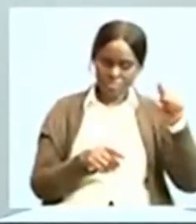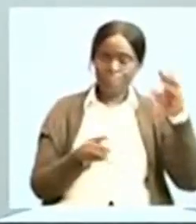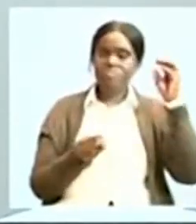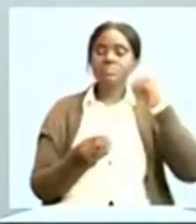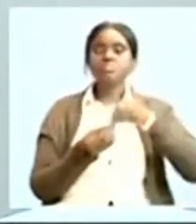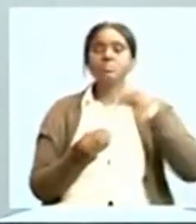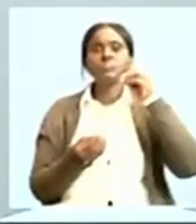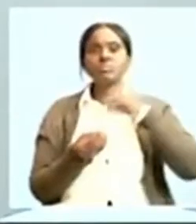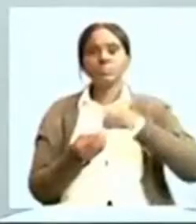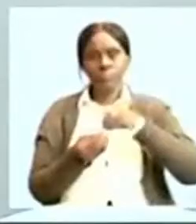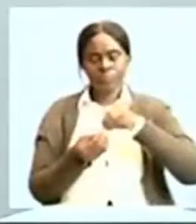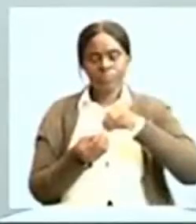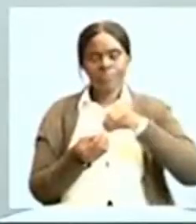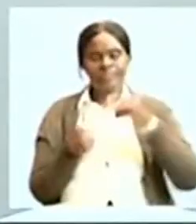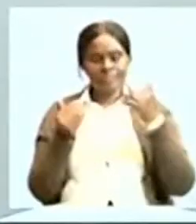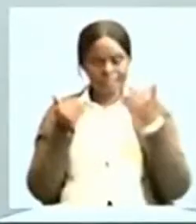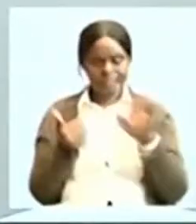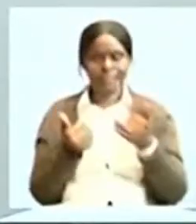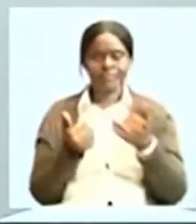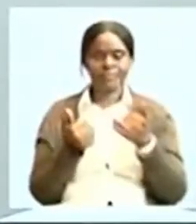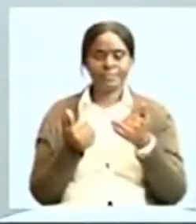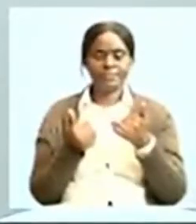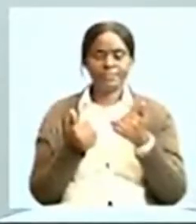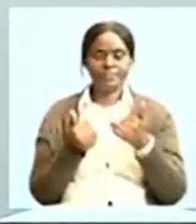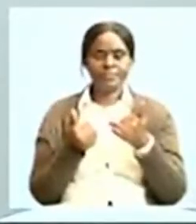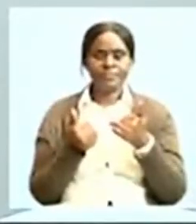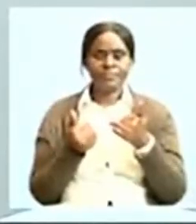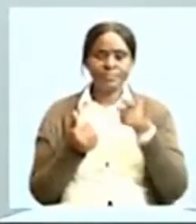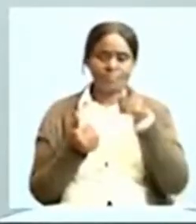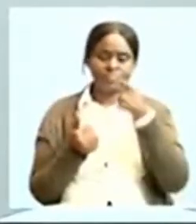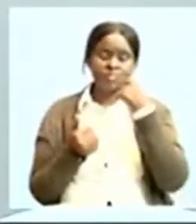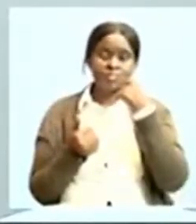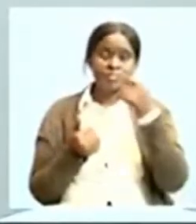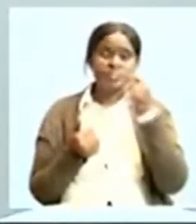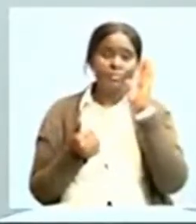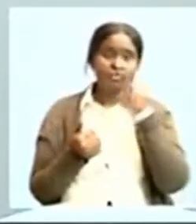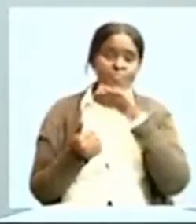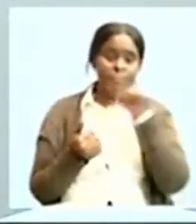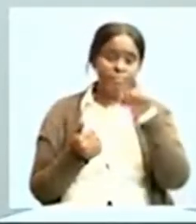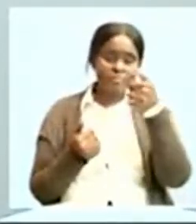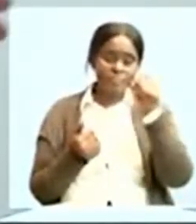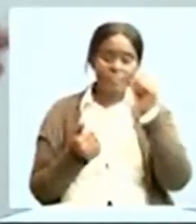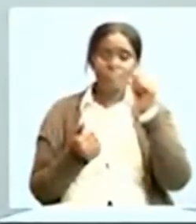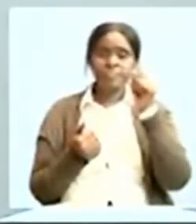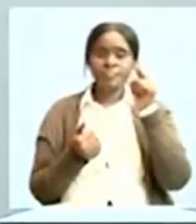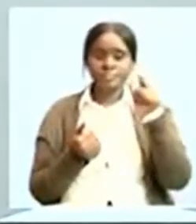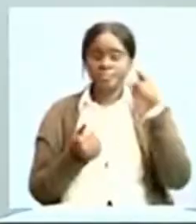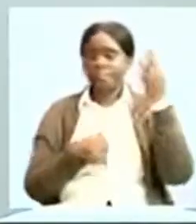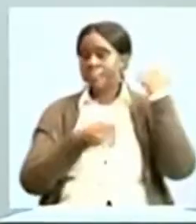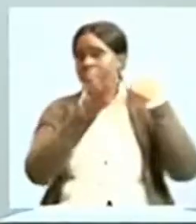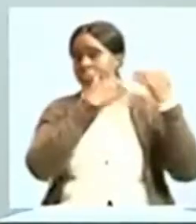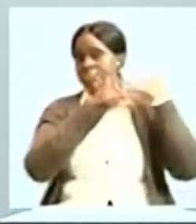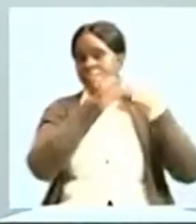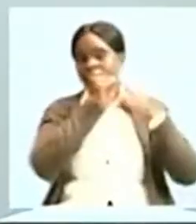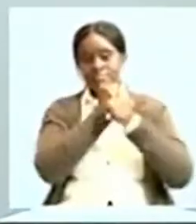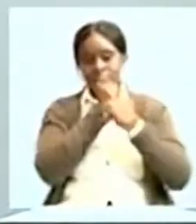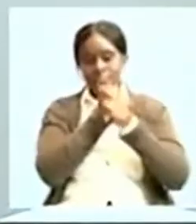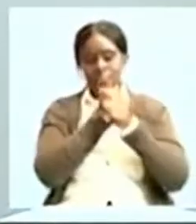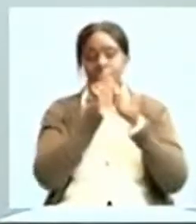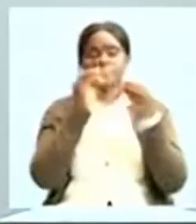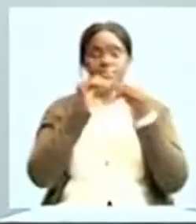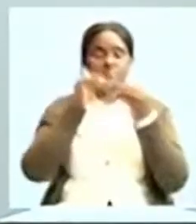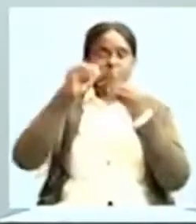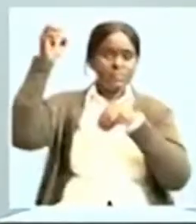more. Now, you said that the outstanding works were mostly